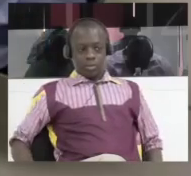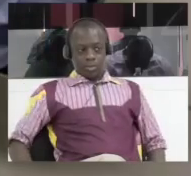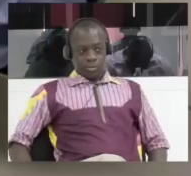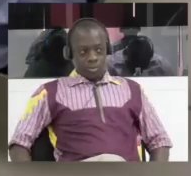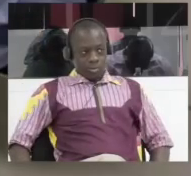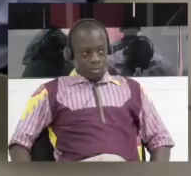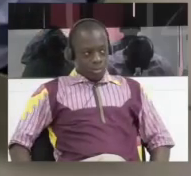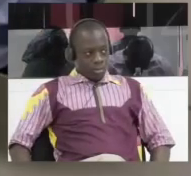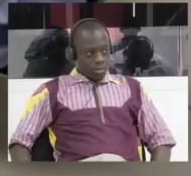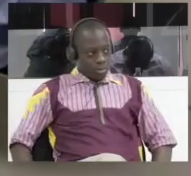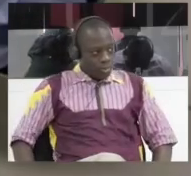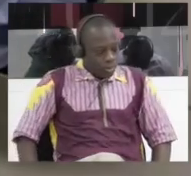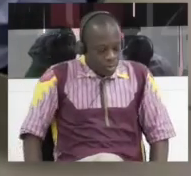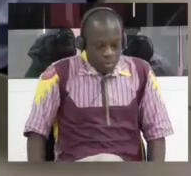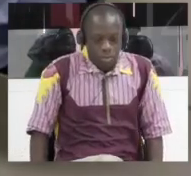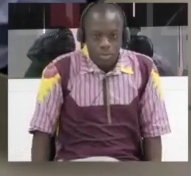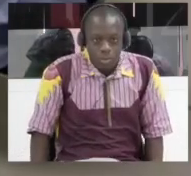Thank you, Commissioner Carr.